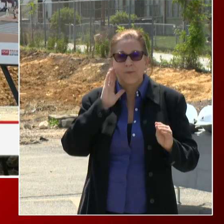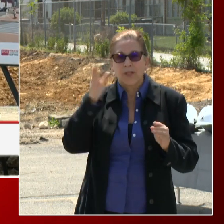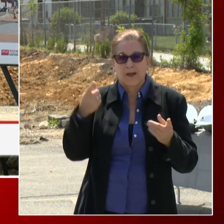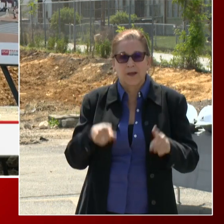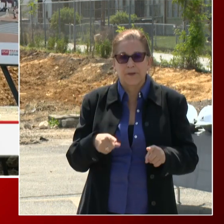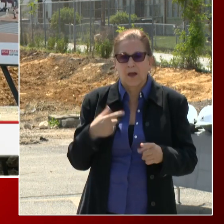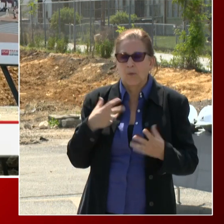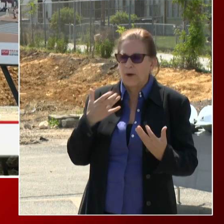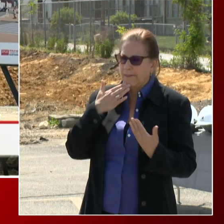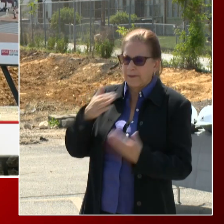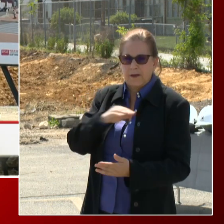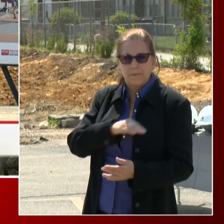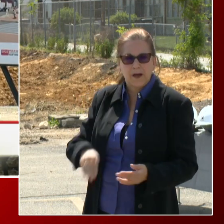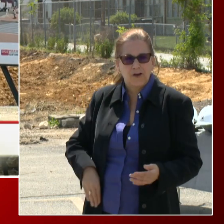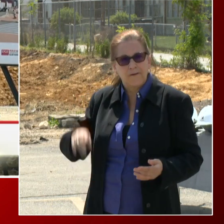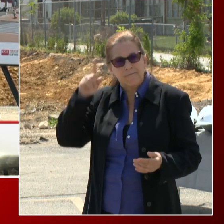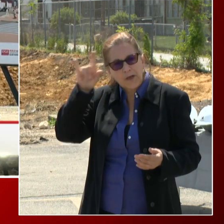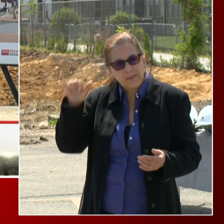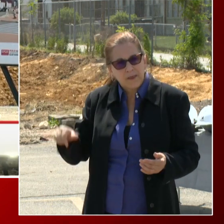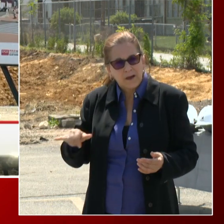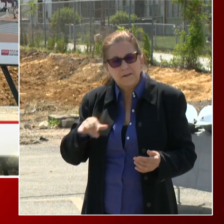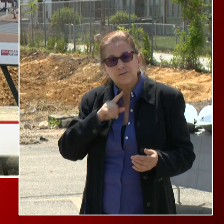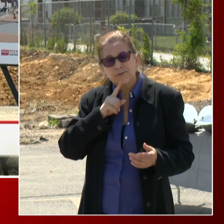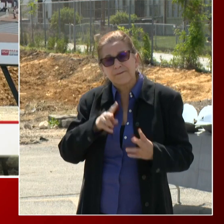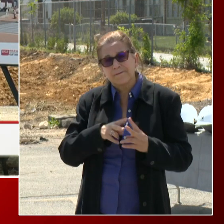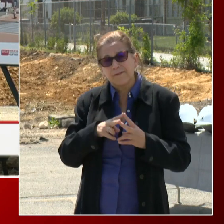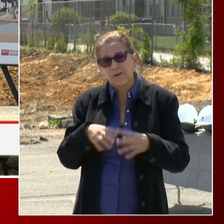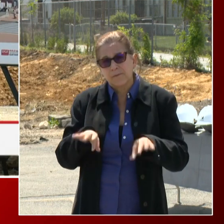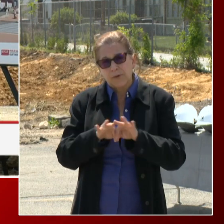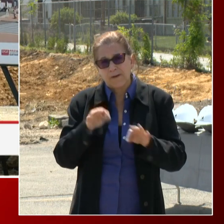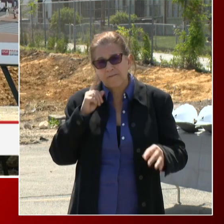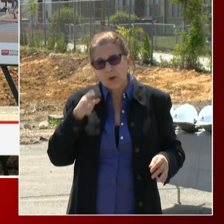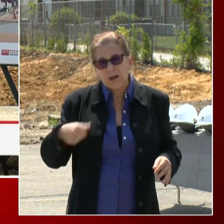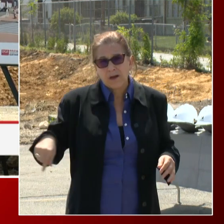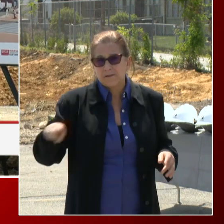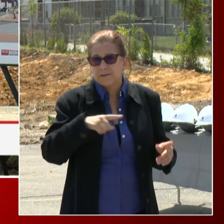for doing that. It's a very important thing for us right here in Ward 7.